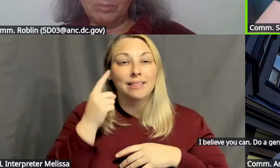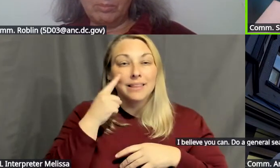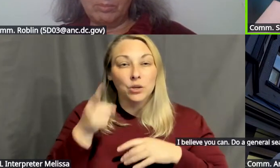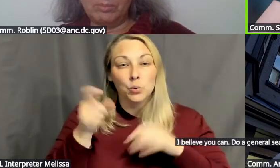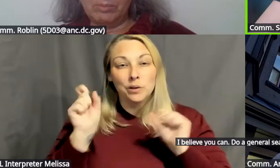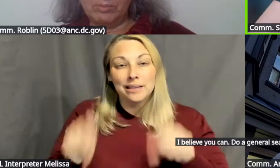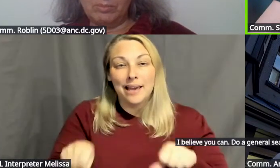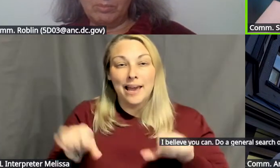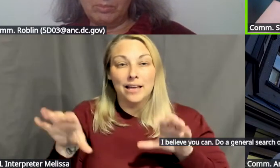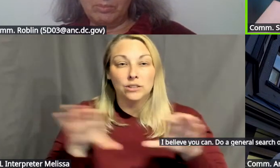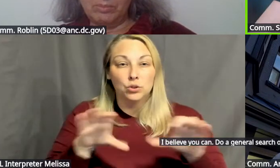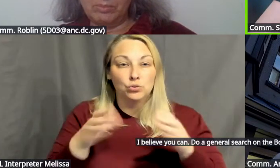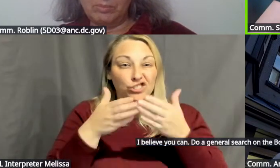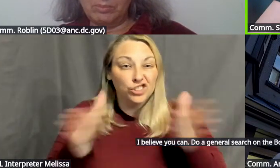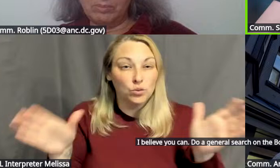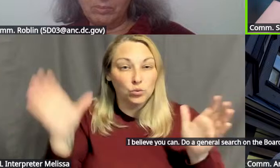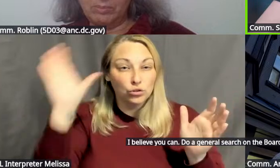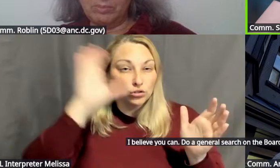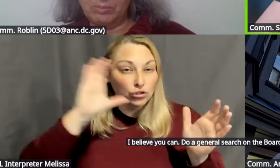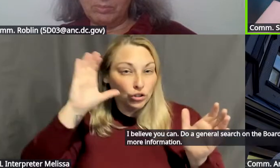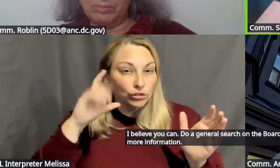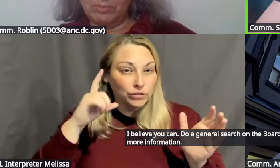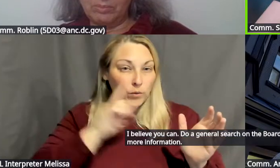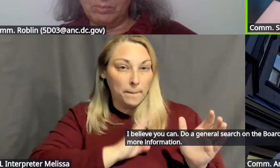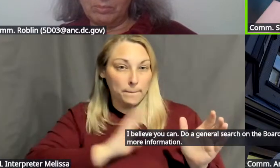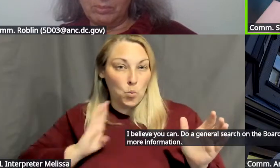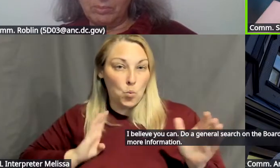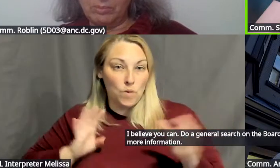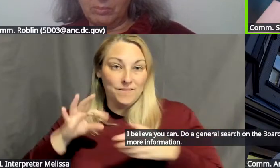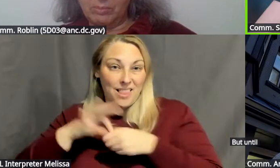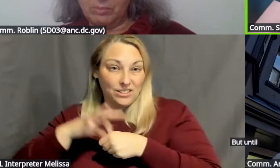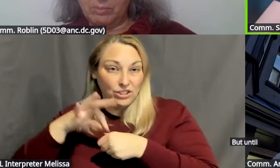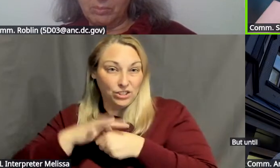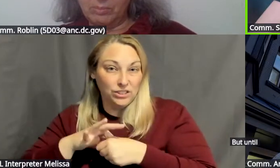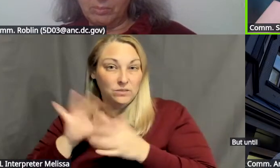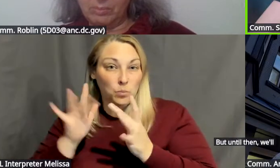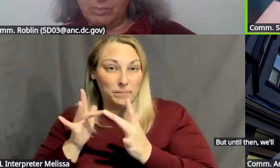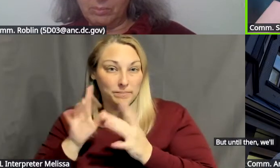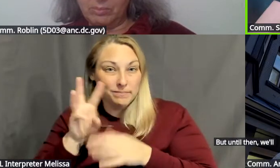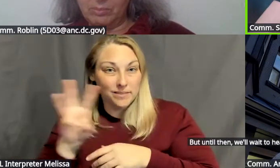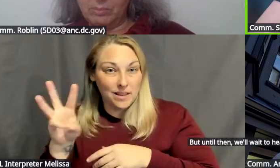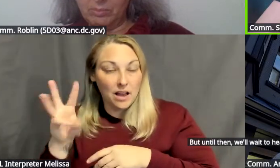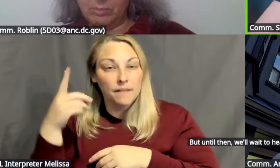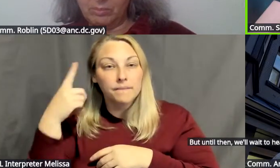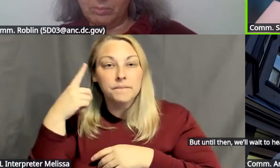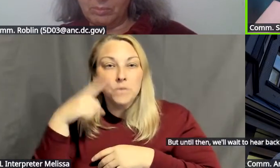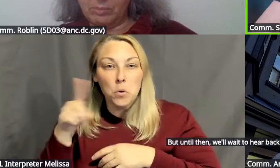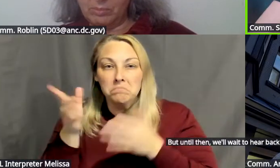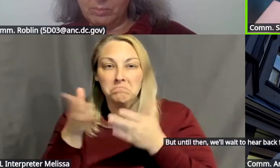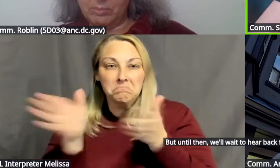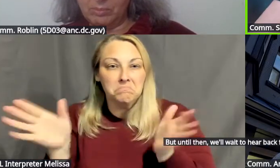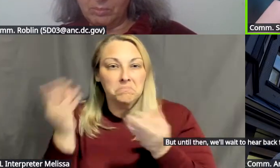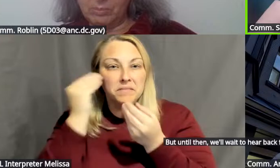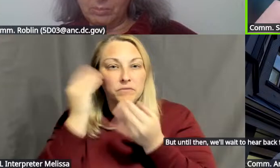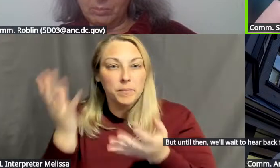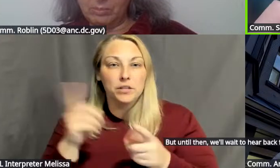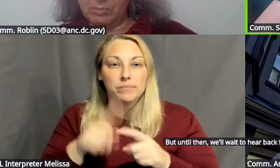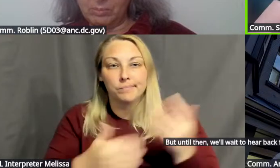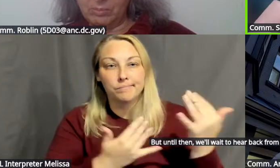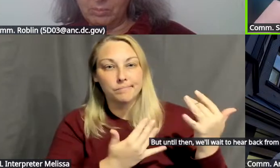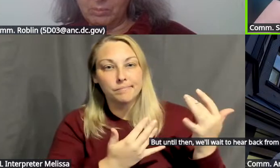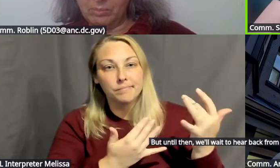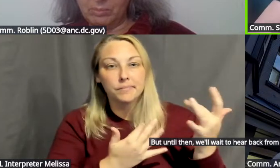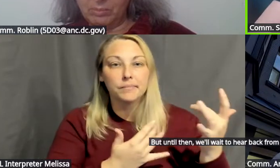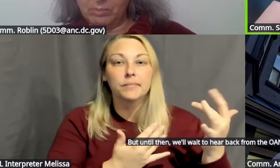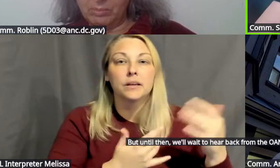Elections website to get more information. But until then, we'll wait to hear back from the OANC and hear back once they get